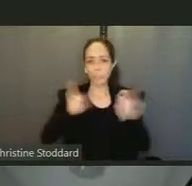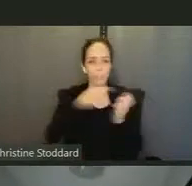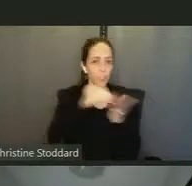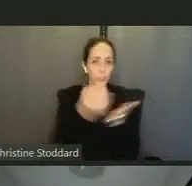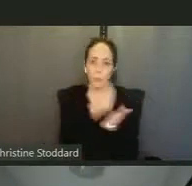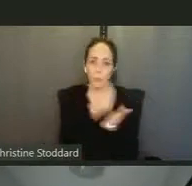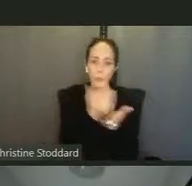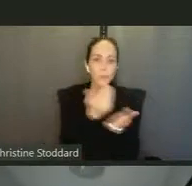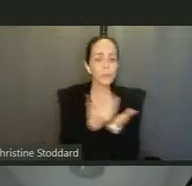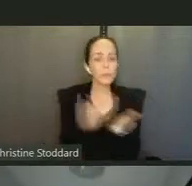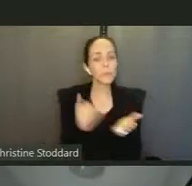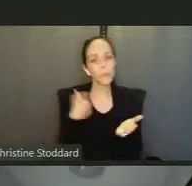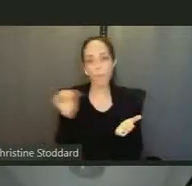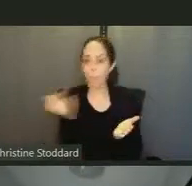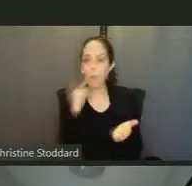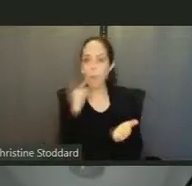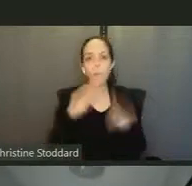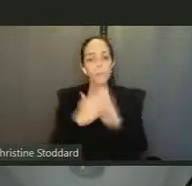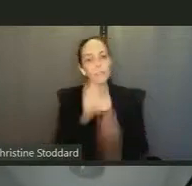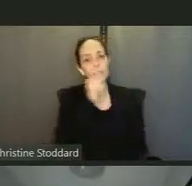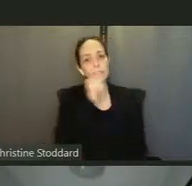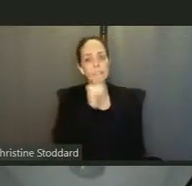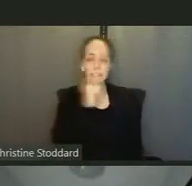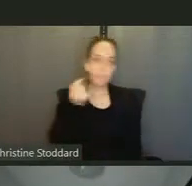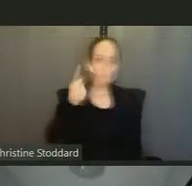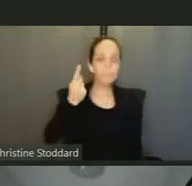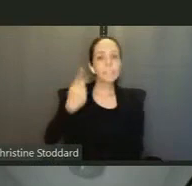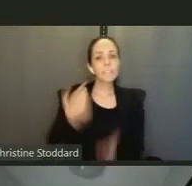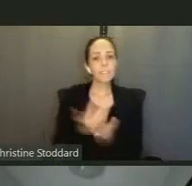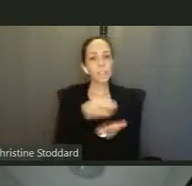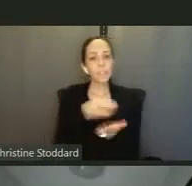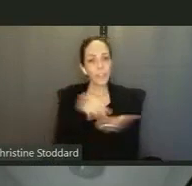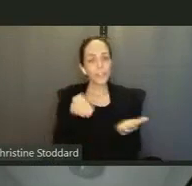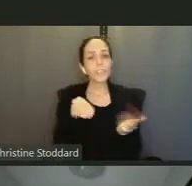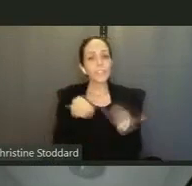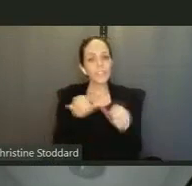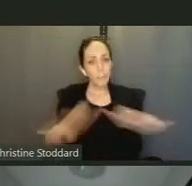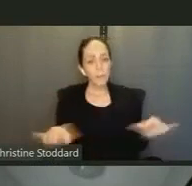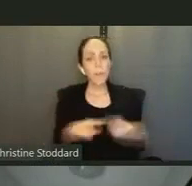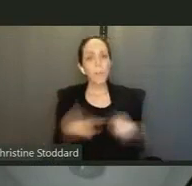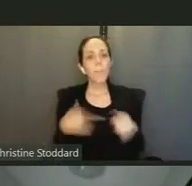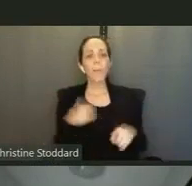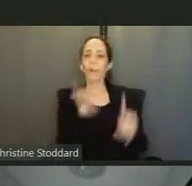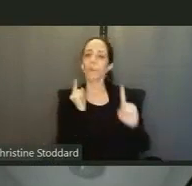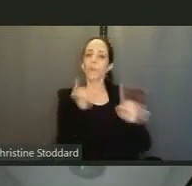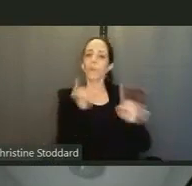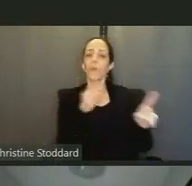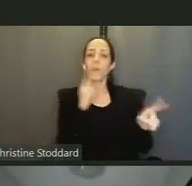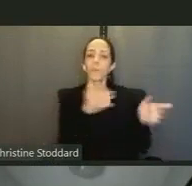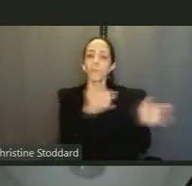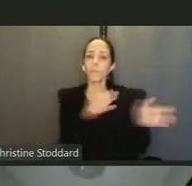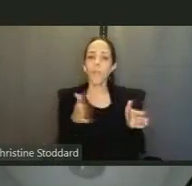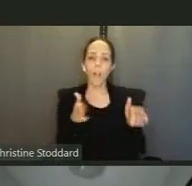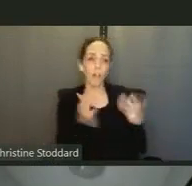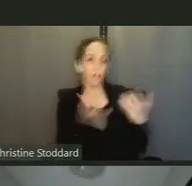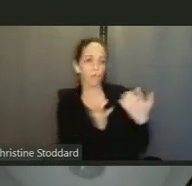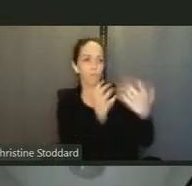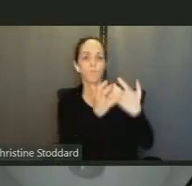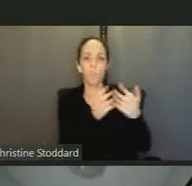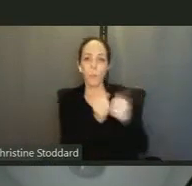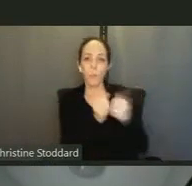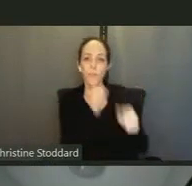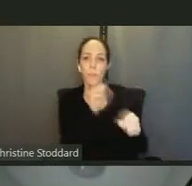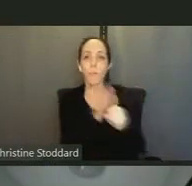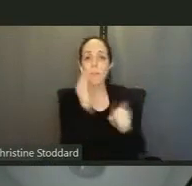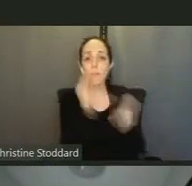all weathered as a community, I think Multnomah County's goals have been to plan and shape our response strategy around a commitment to